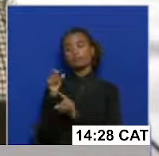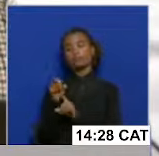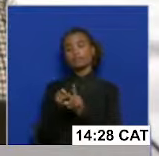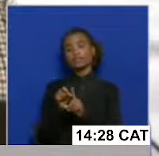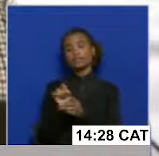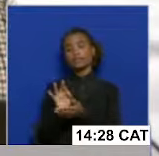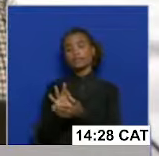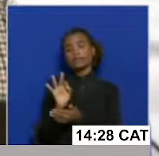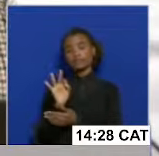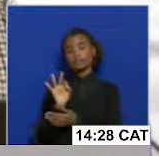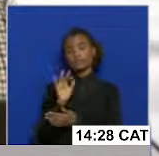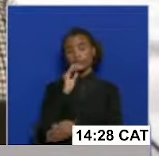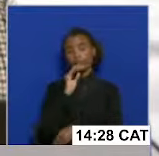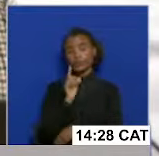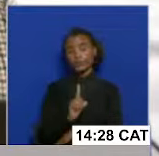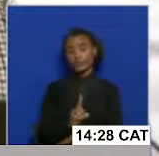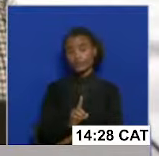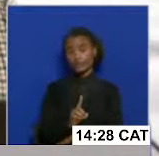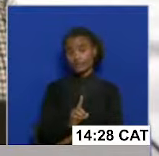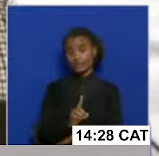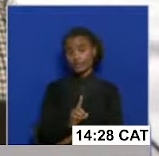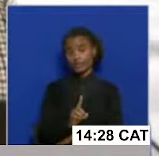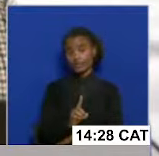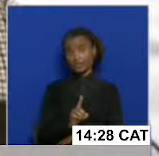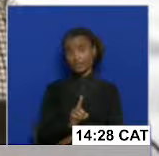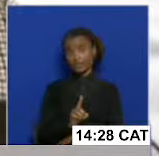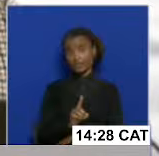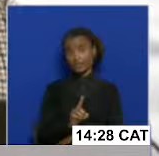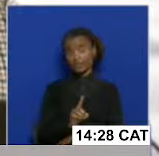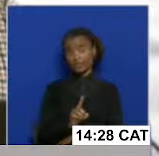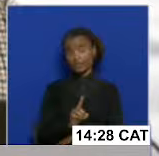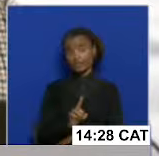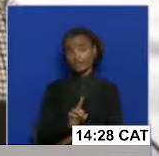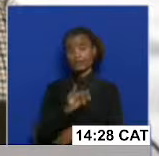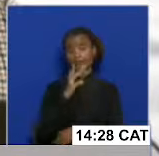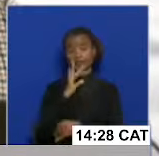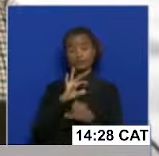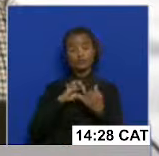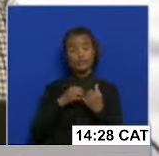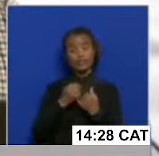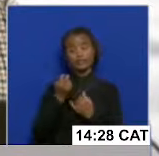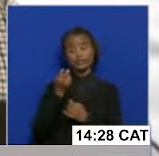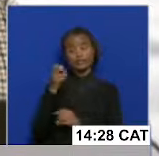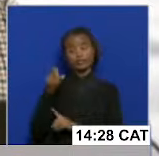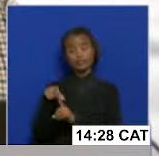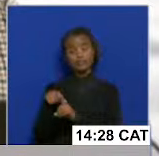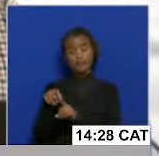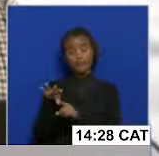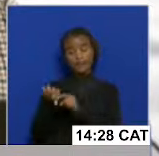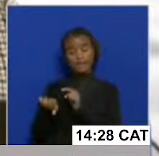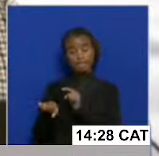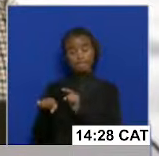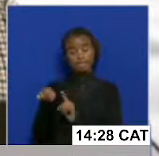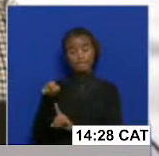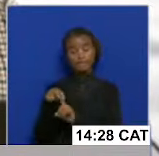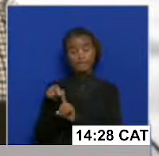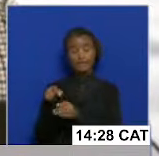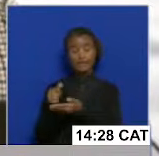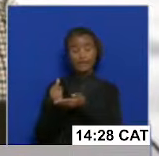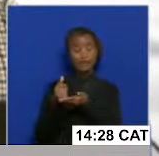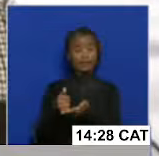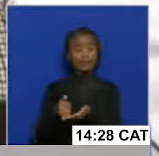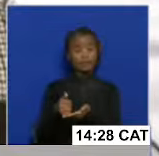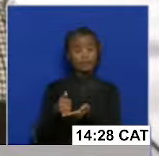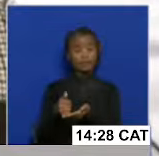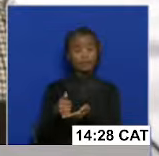that you were then going to make an attempt to find someone who could assist you with the SAP 13 register.